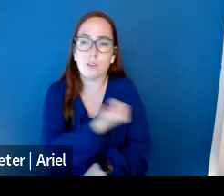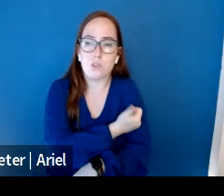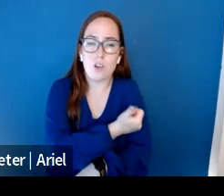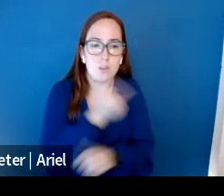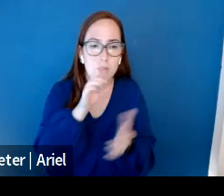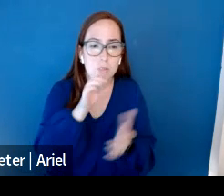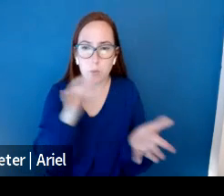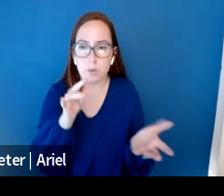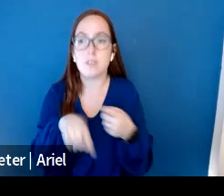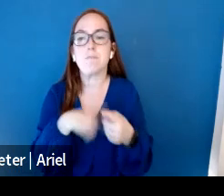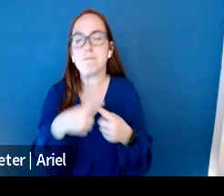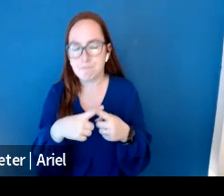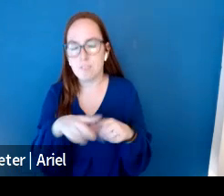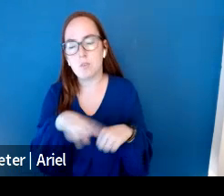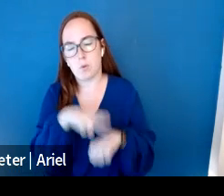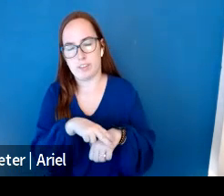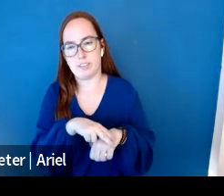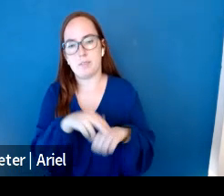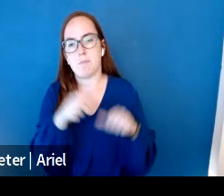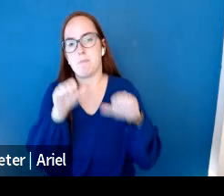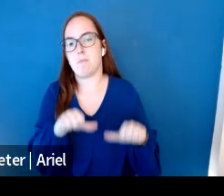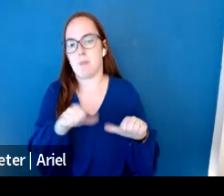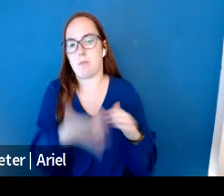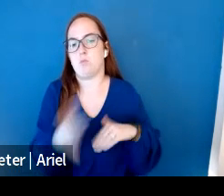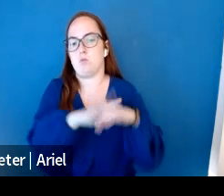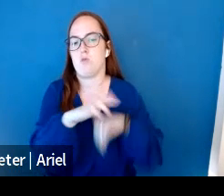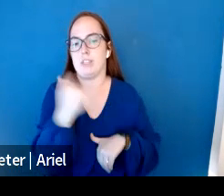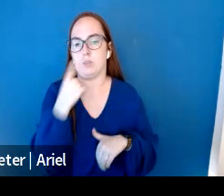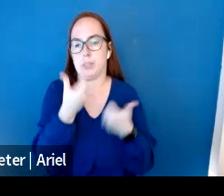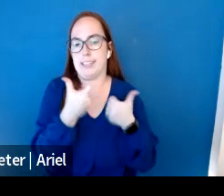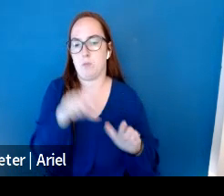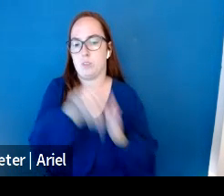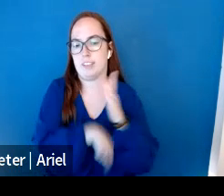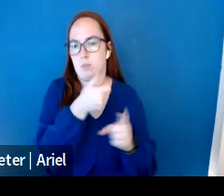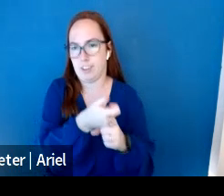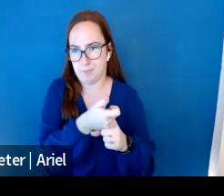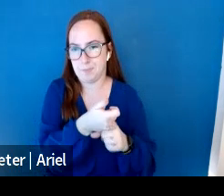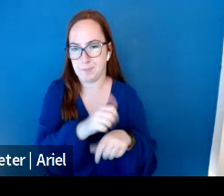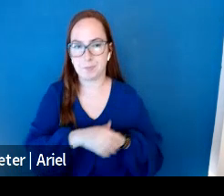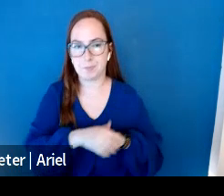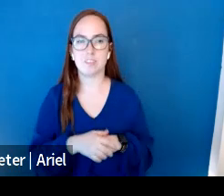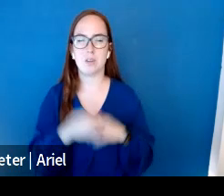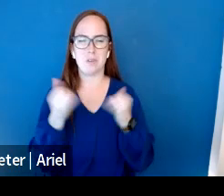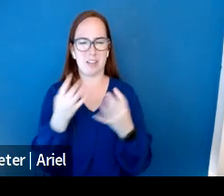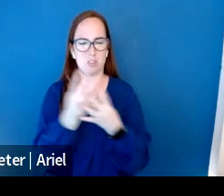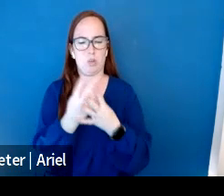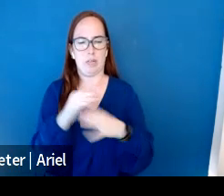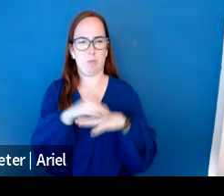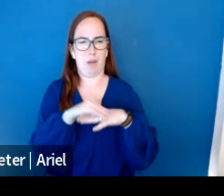to attempt suicide. So let's review the screening process in a little bit more